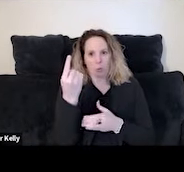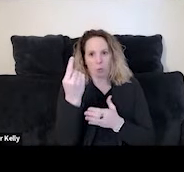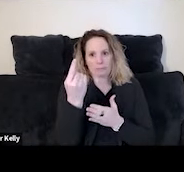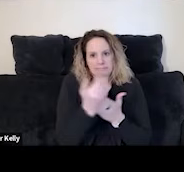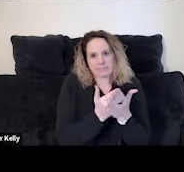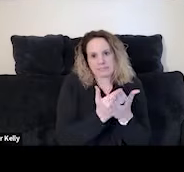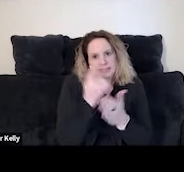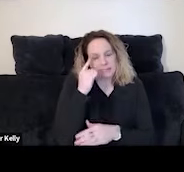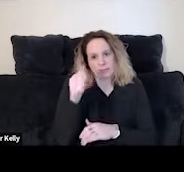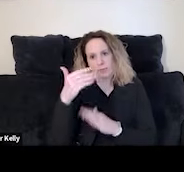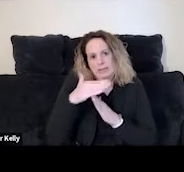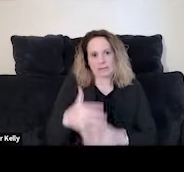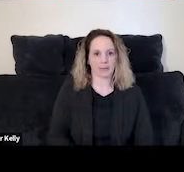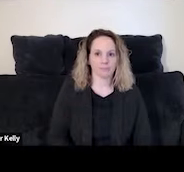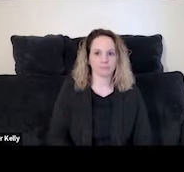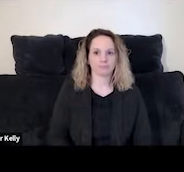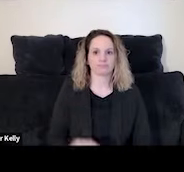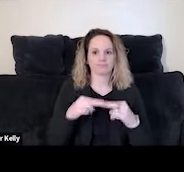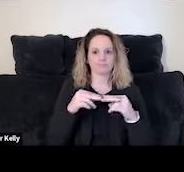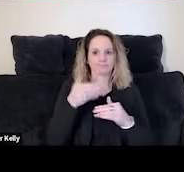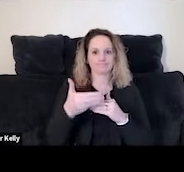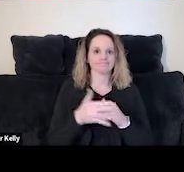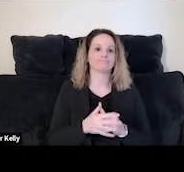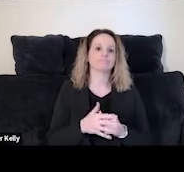10. Next slide, please.